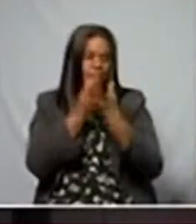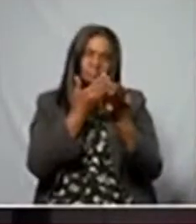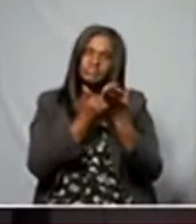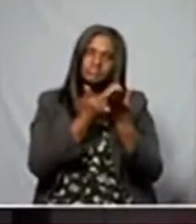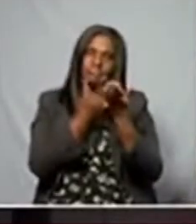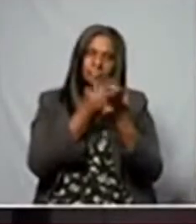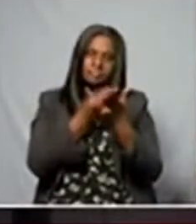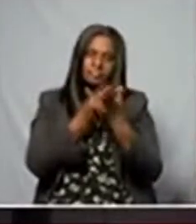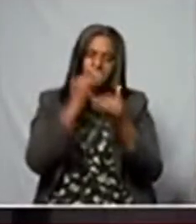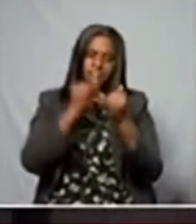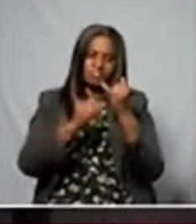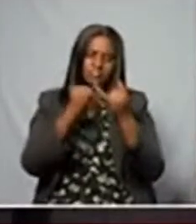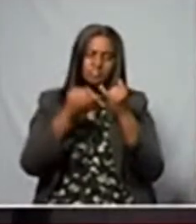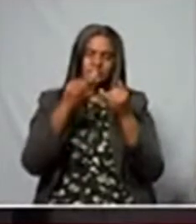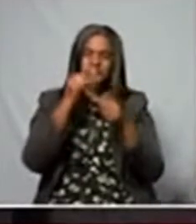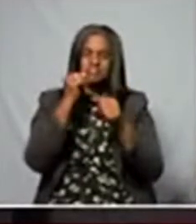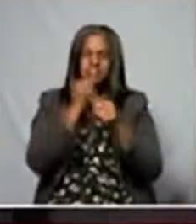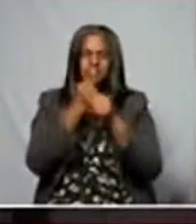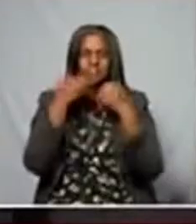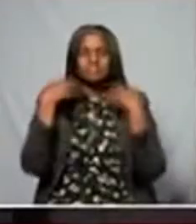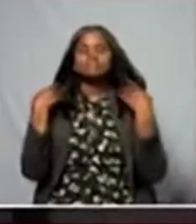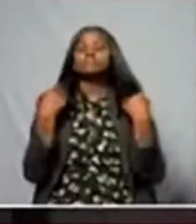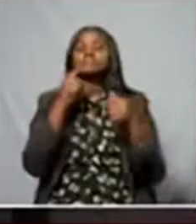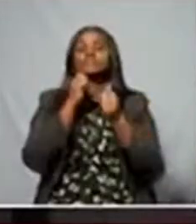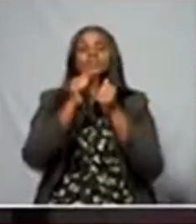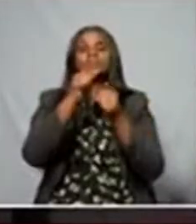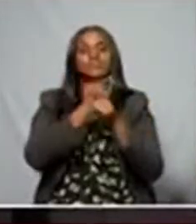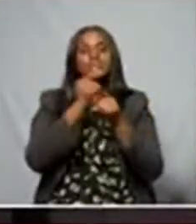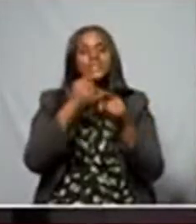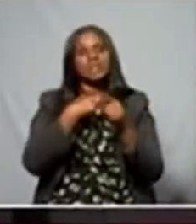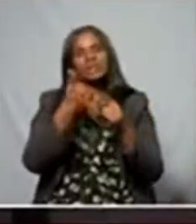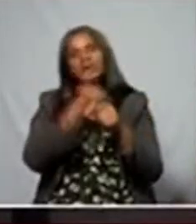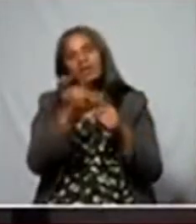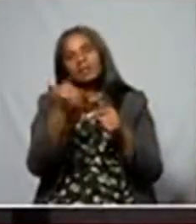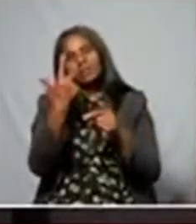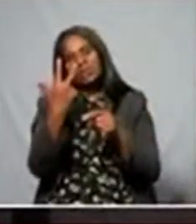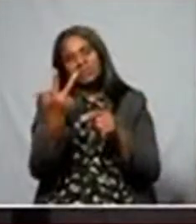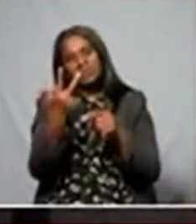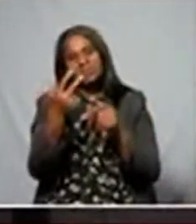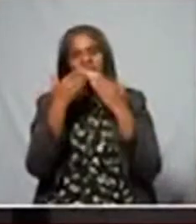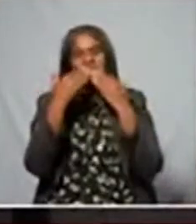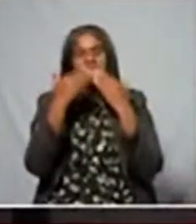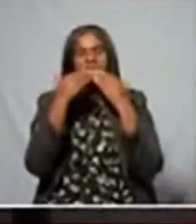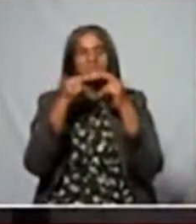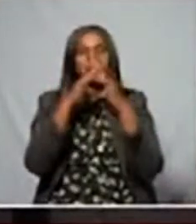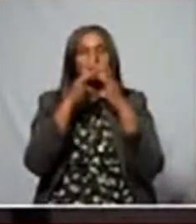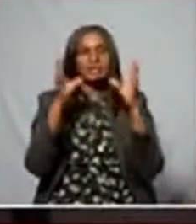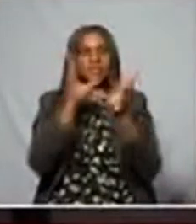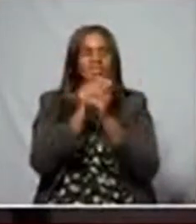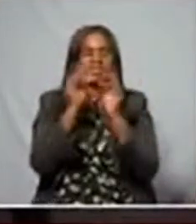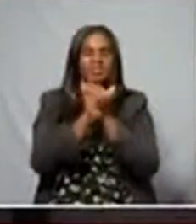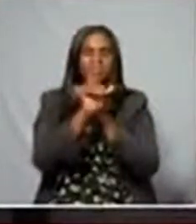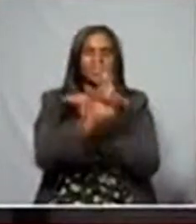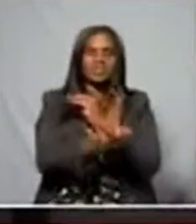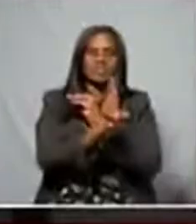by the end of the year, because you just have 3 remaining quarters. Thank you so much. And this applies to the